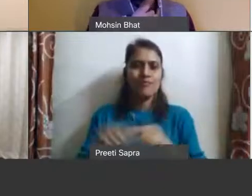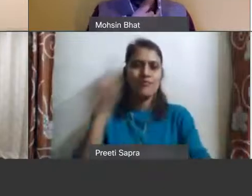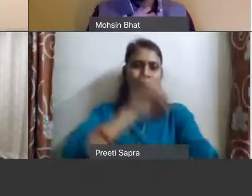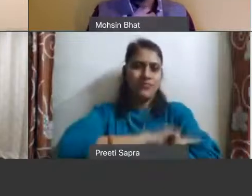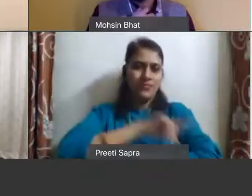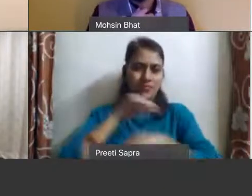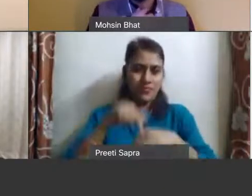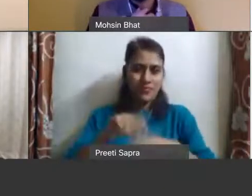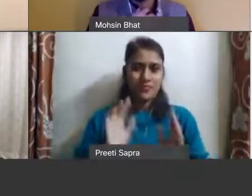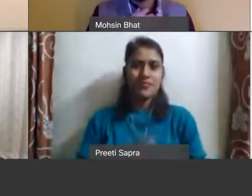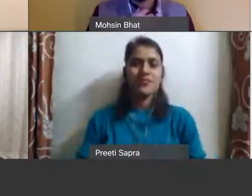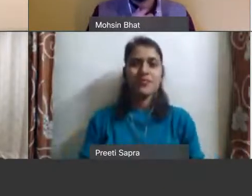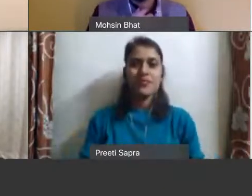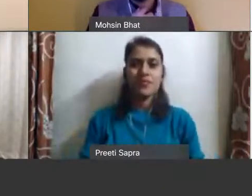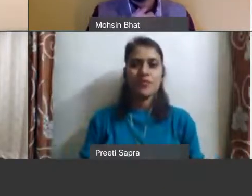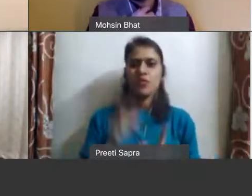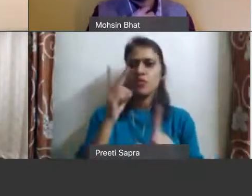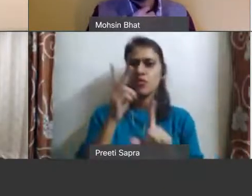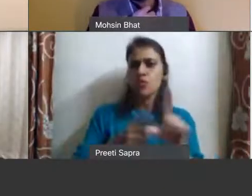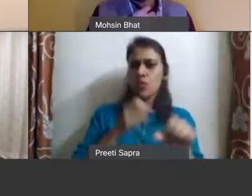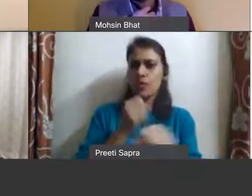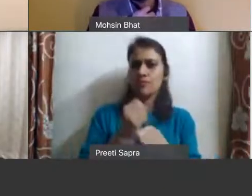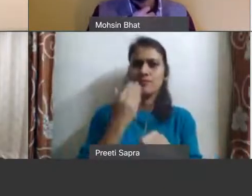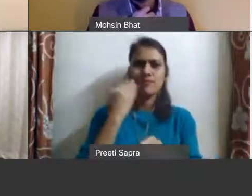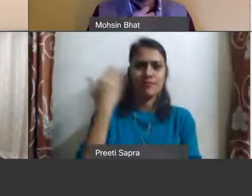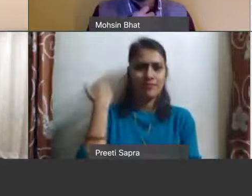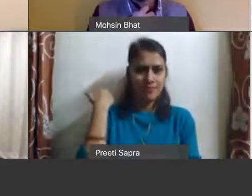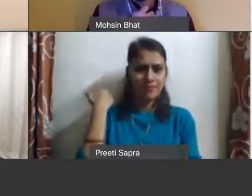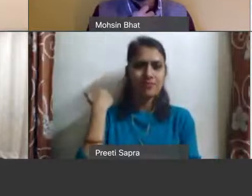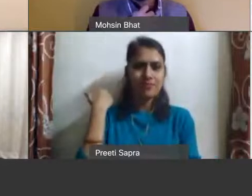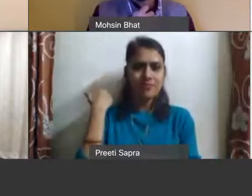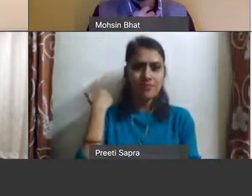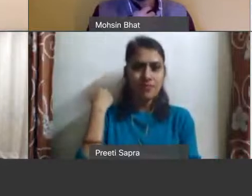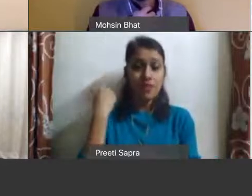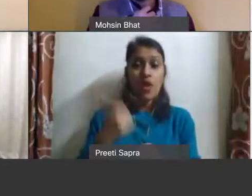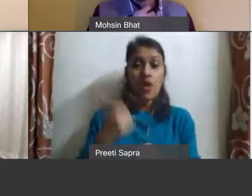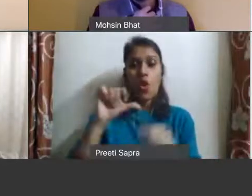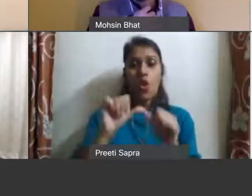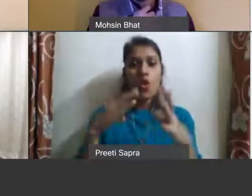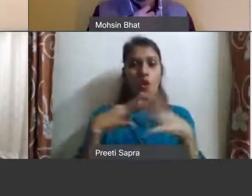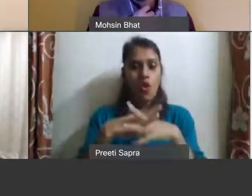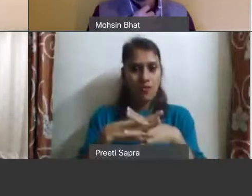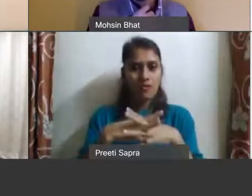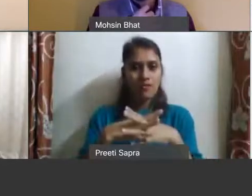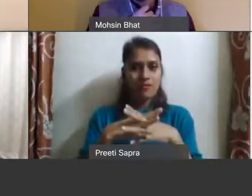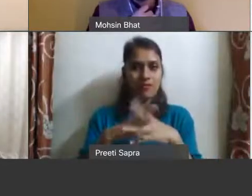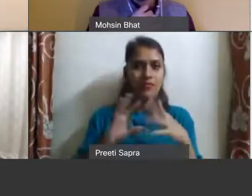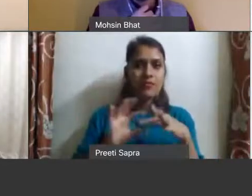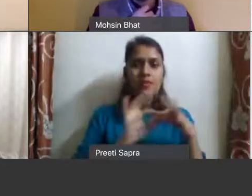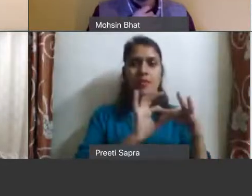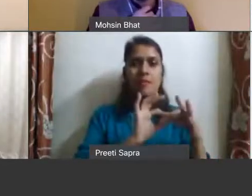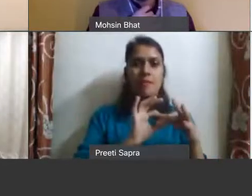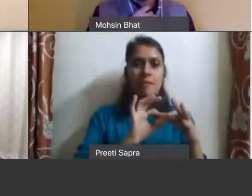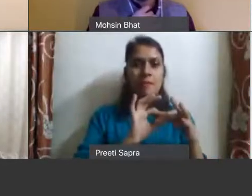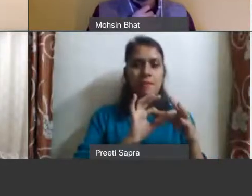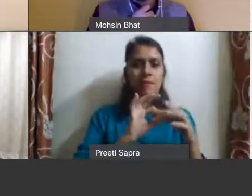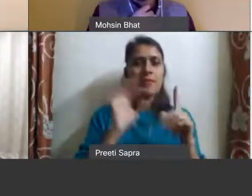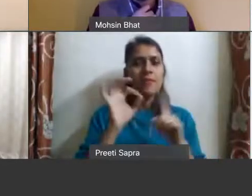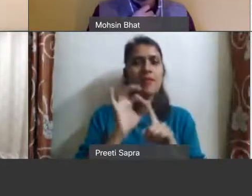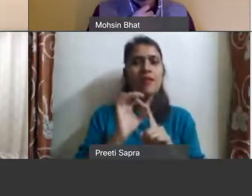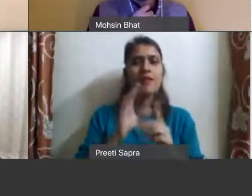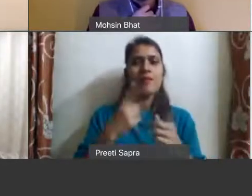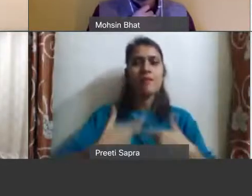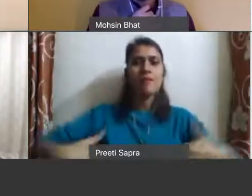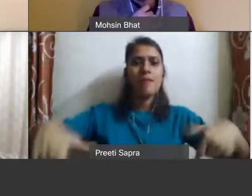So, about 2 years ago, we had a law enacted by Parliament, the Citizenship Amendment